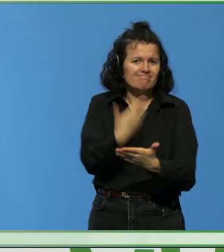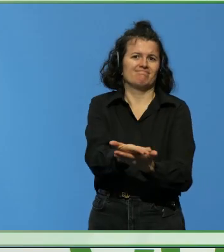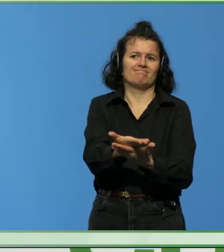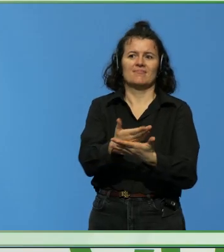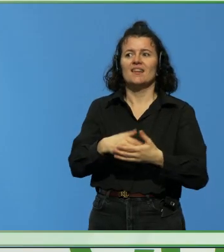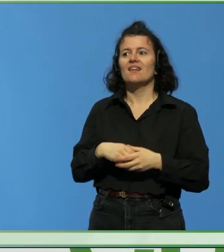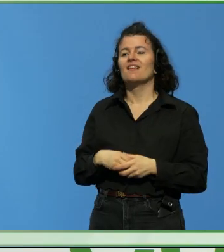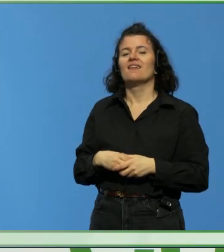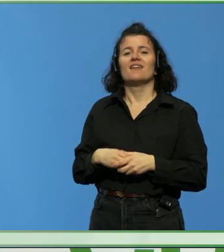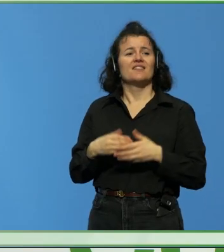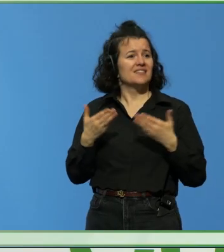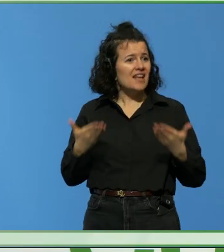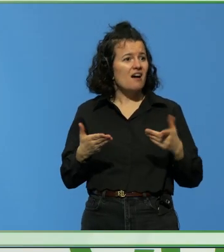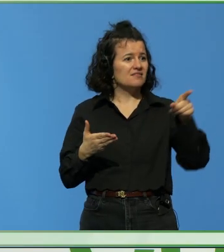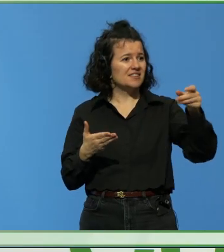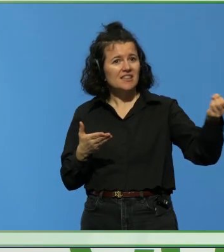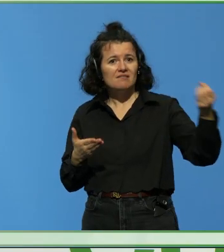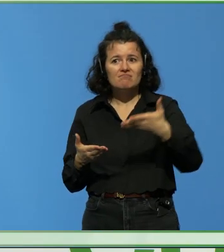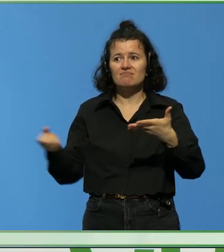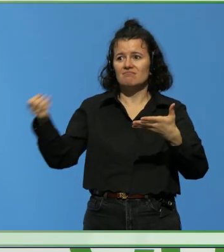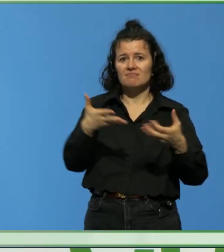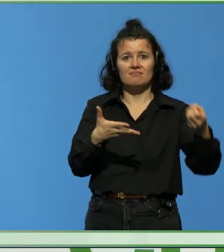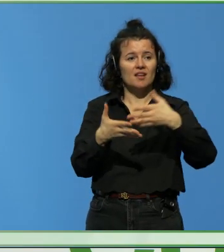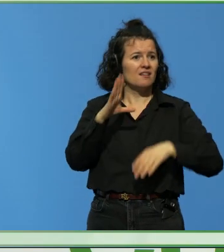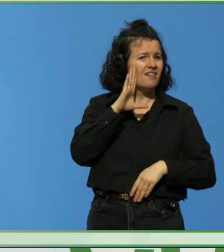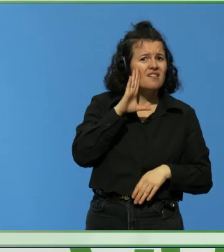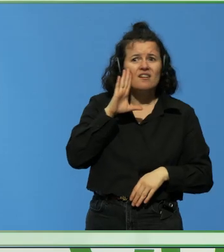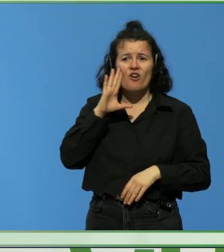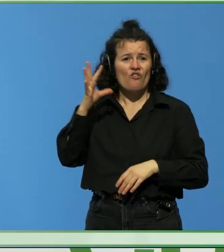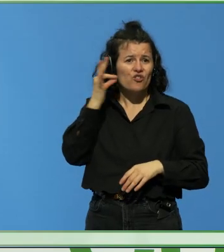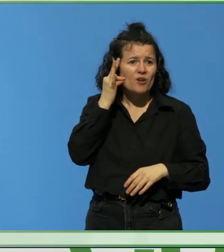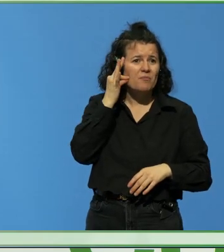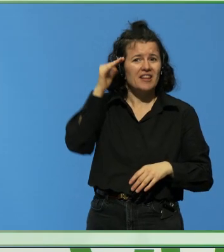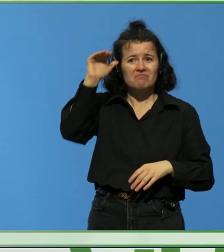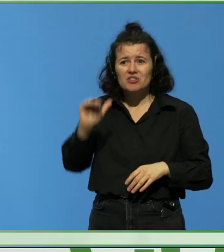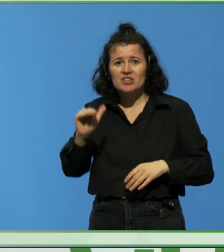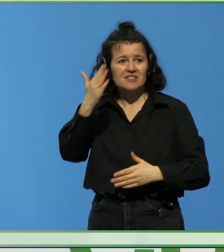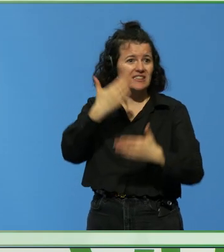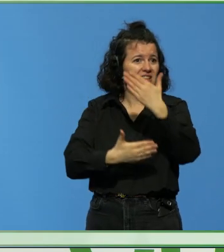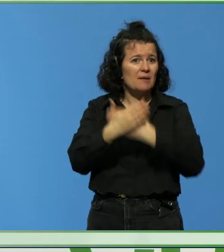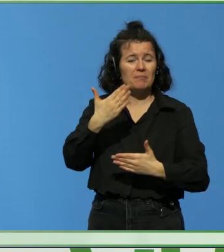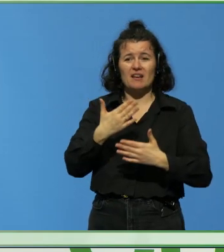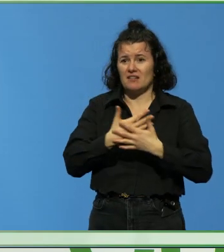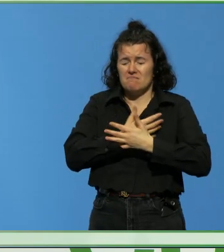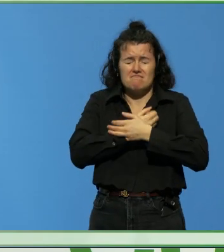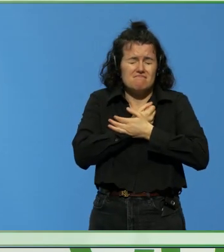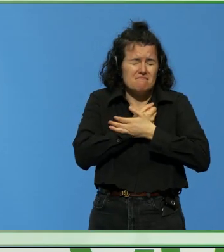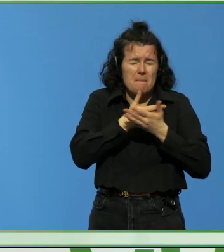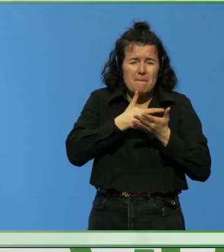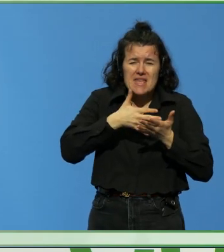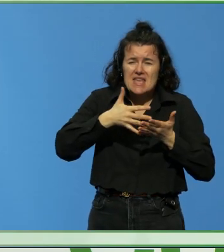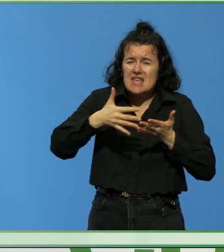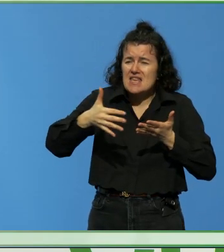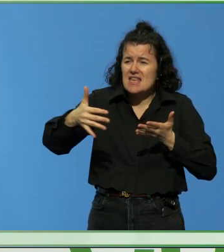the story of millions of women and girls with disability around the globe who are